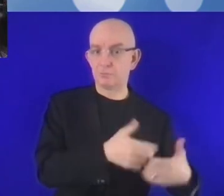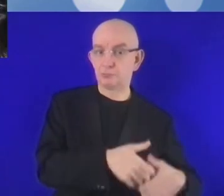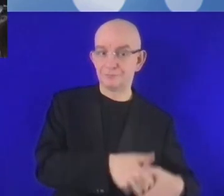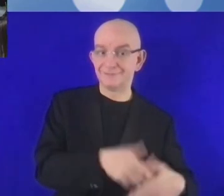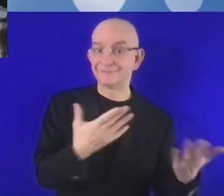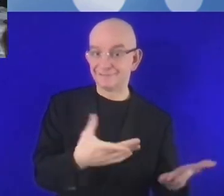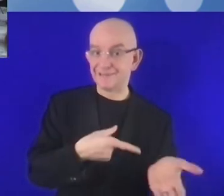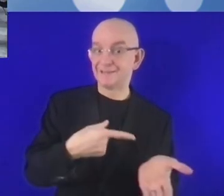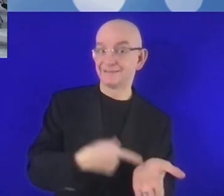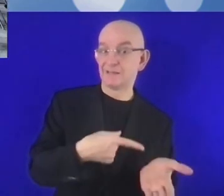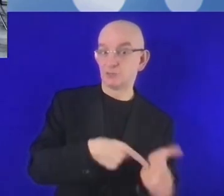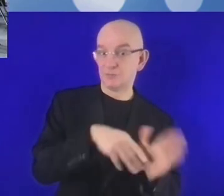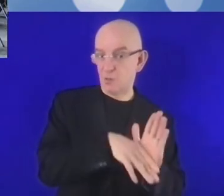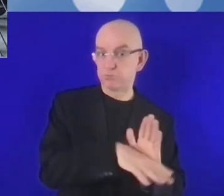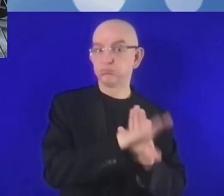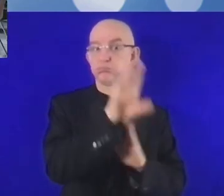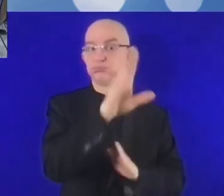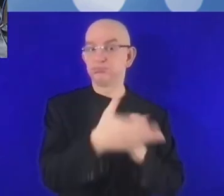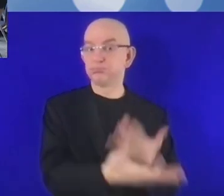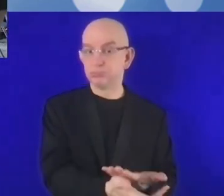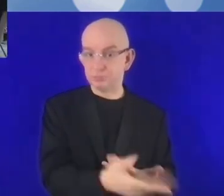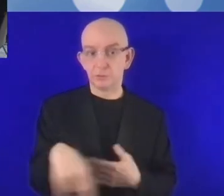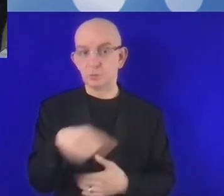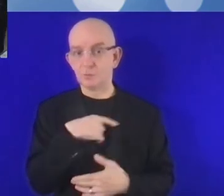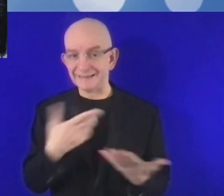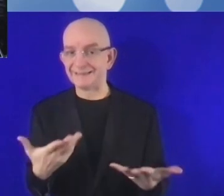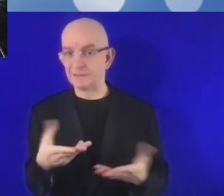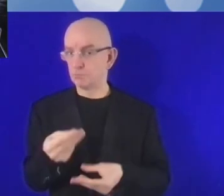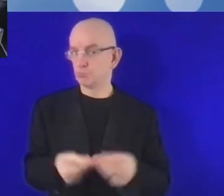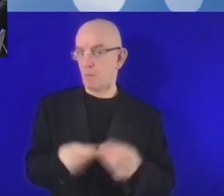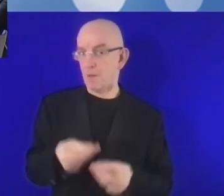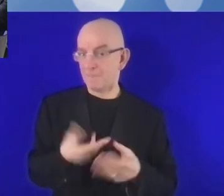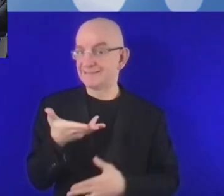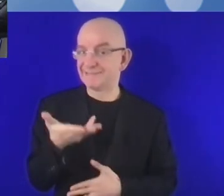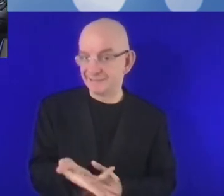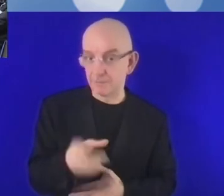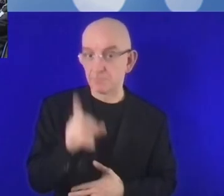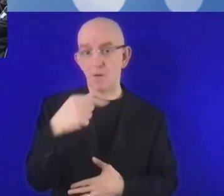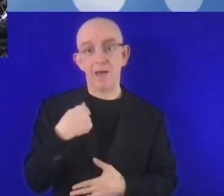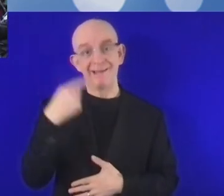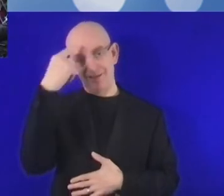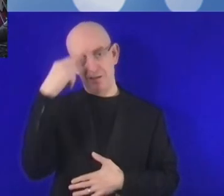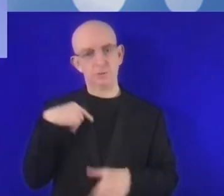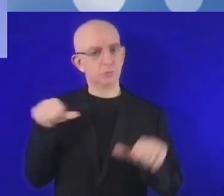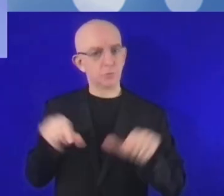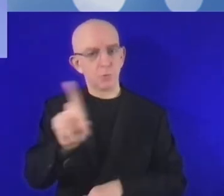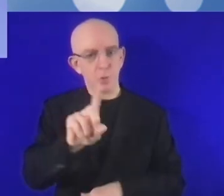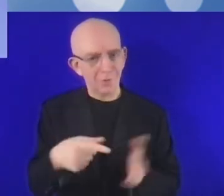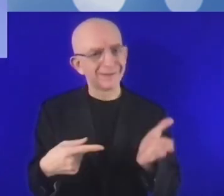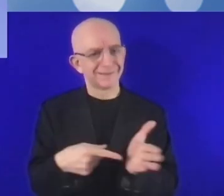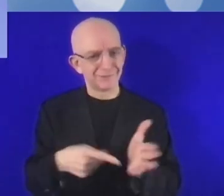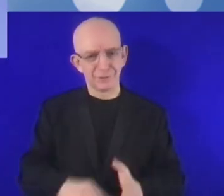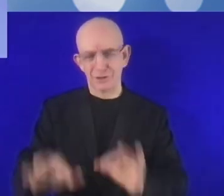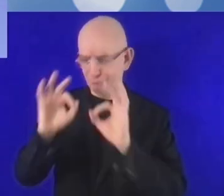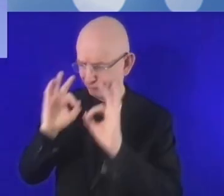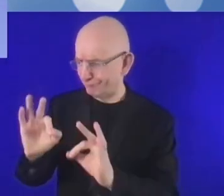Technology is a huge opportunity, and I believe it can be used to make good change and to propel this good thing and